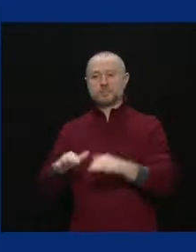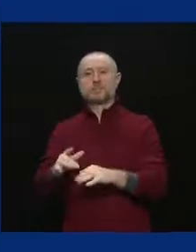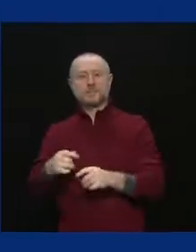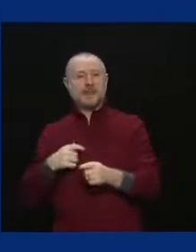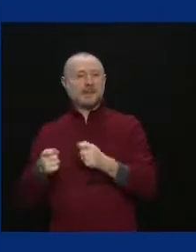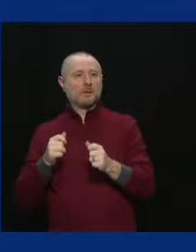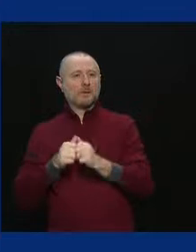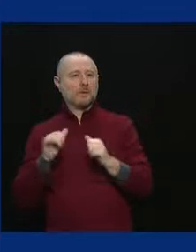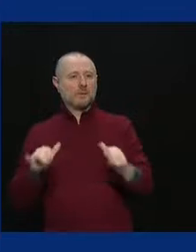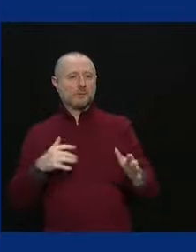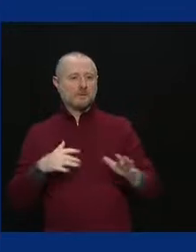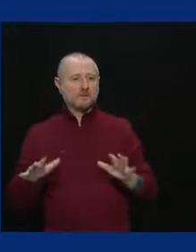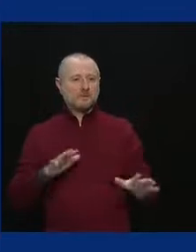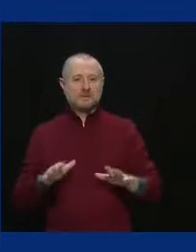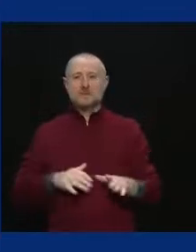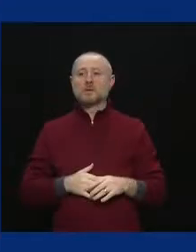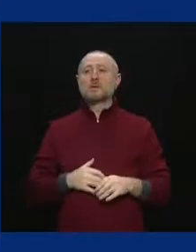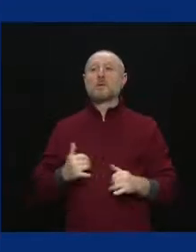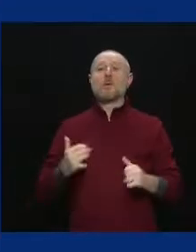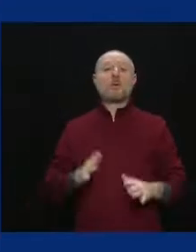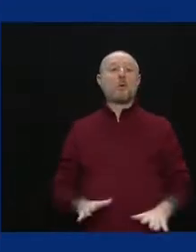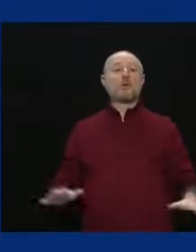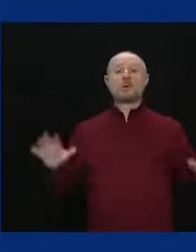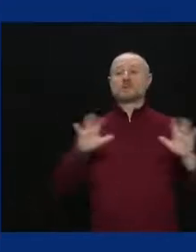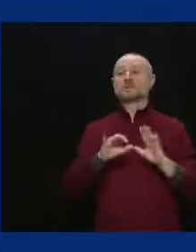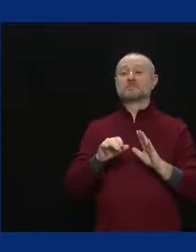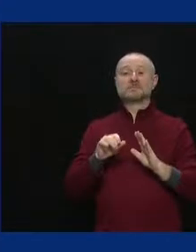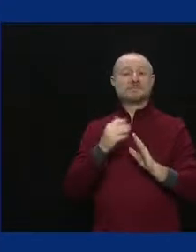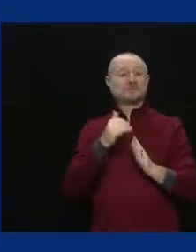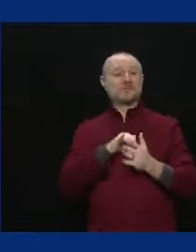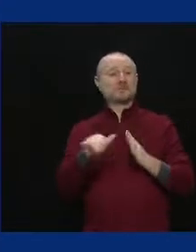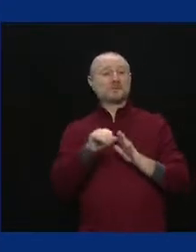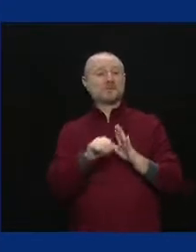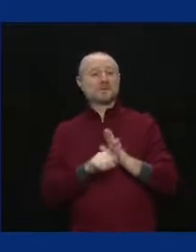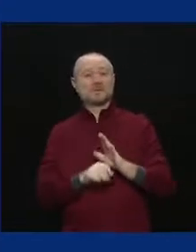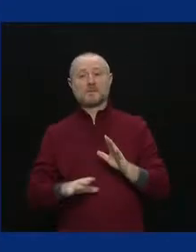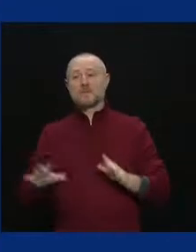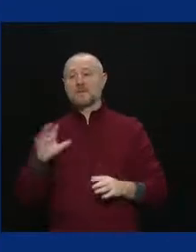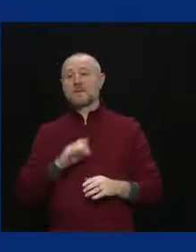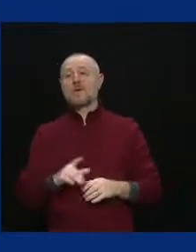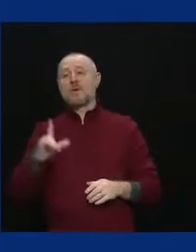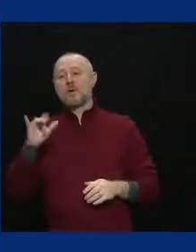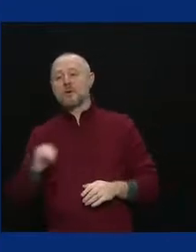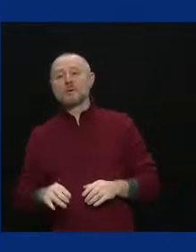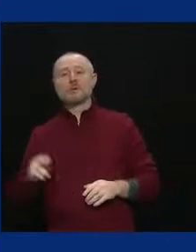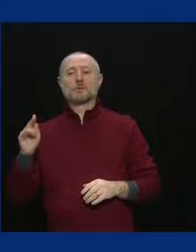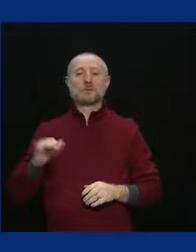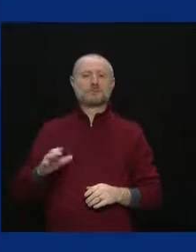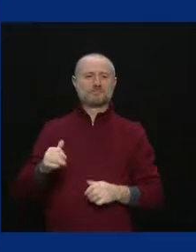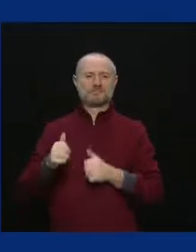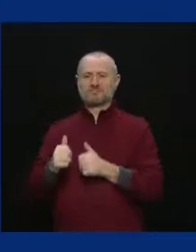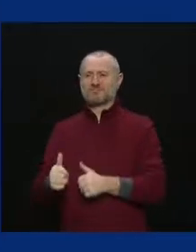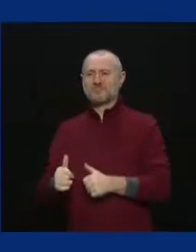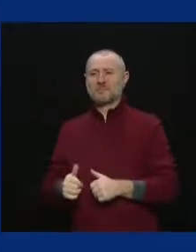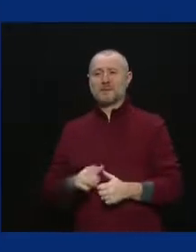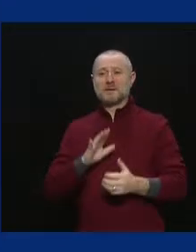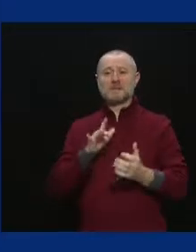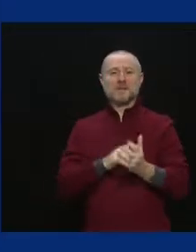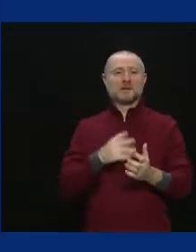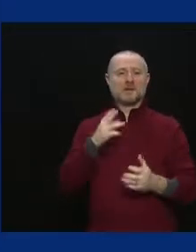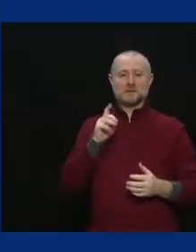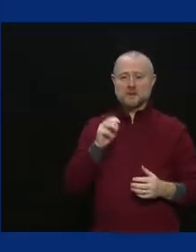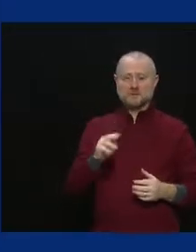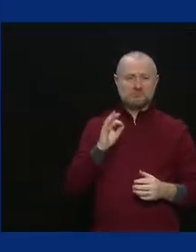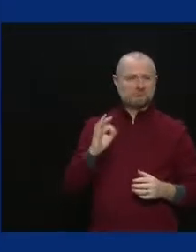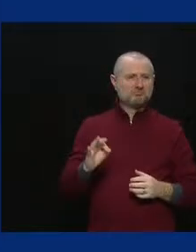deploying people. So just looking statewide, again, Long Island, New York City looking good. Mid-Hudson, these are all the numbers where there's